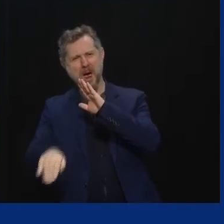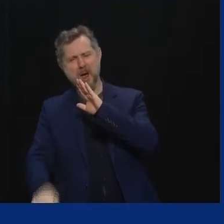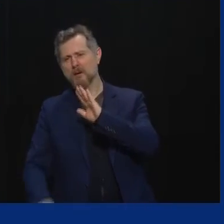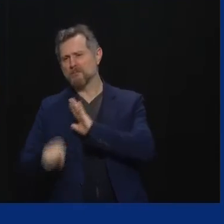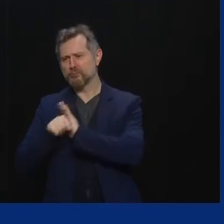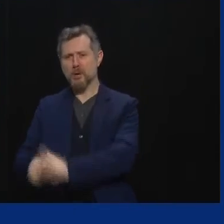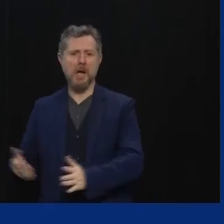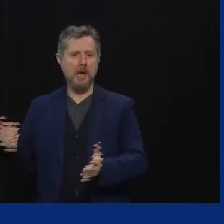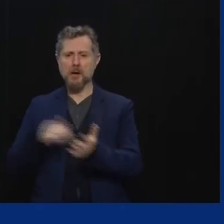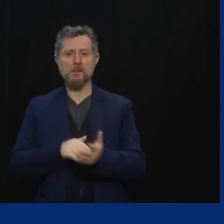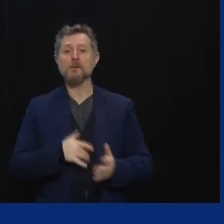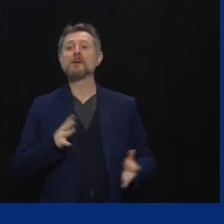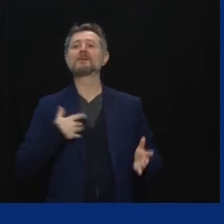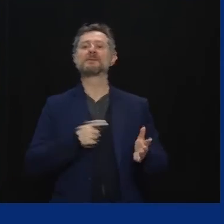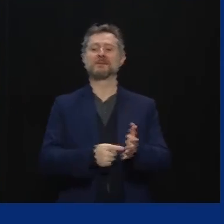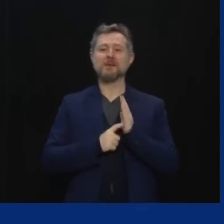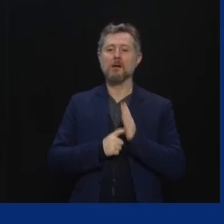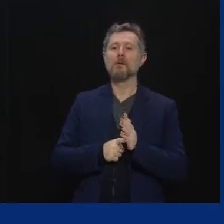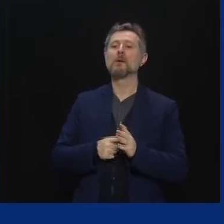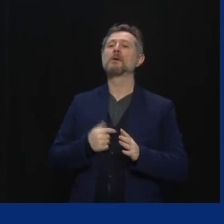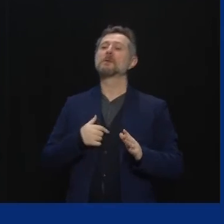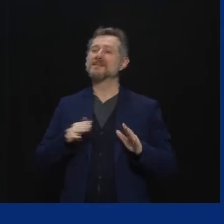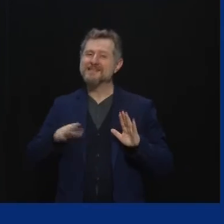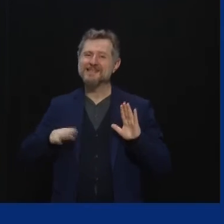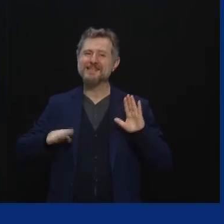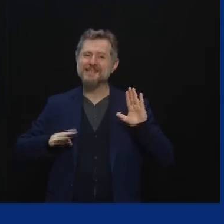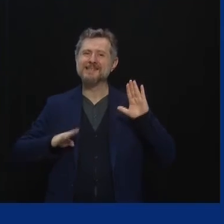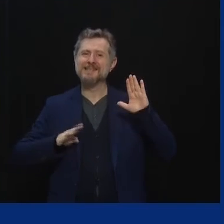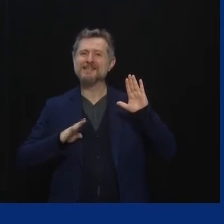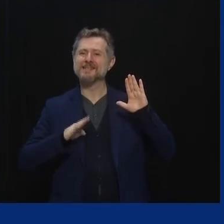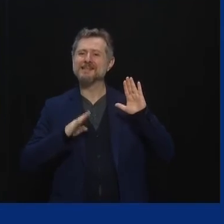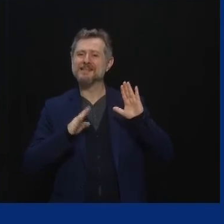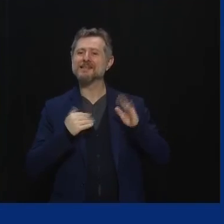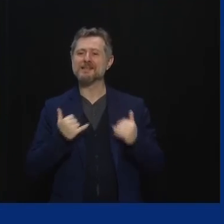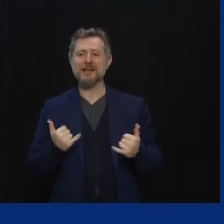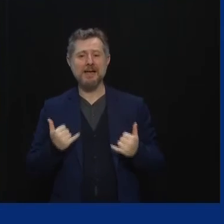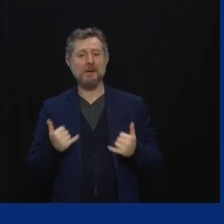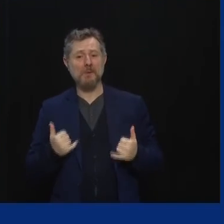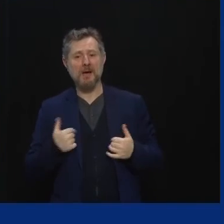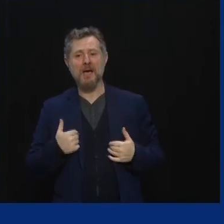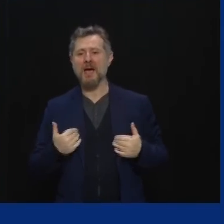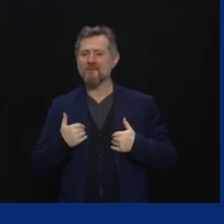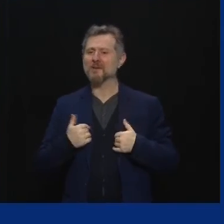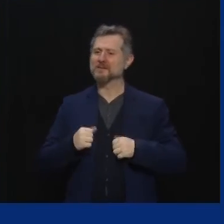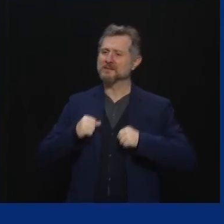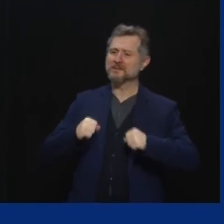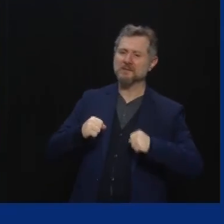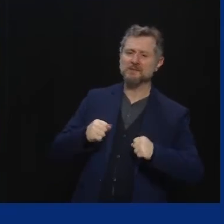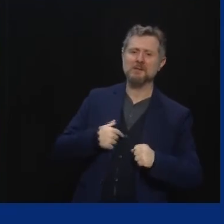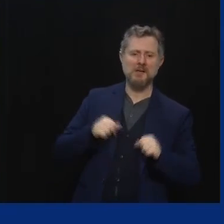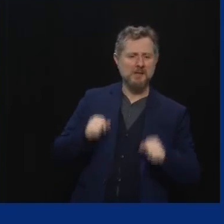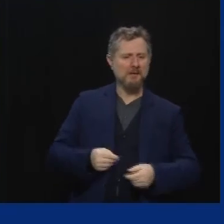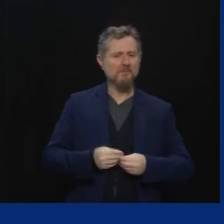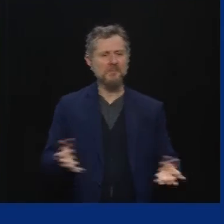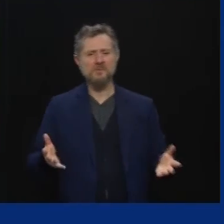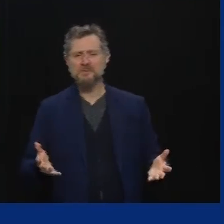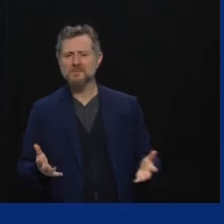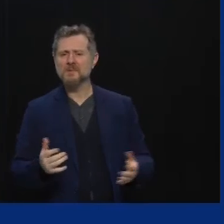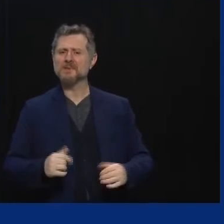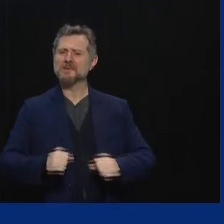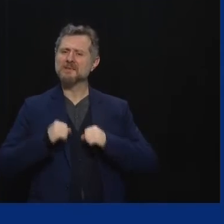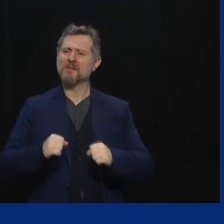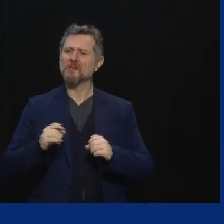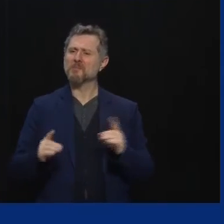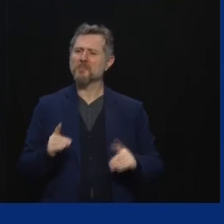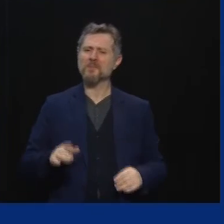are, and now we have a defense that can be deployed, should be deployed, and should be in place to protect people. Those who are